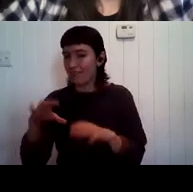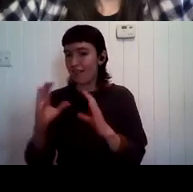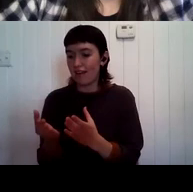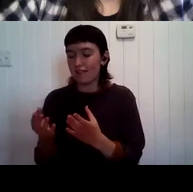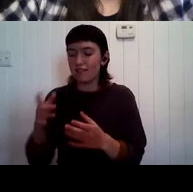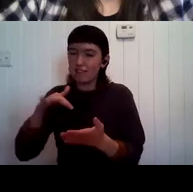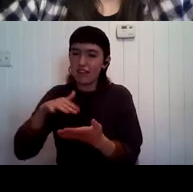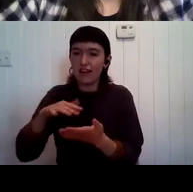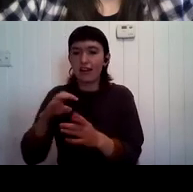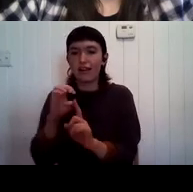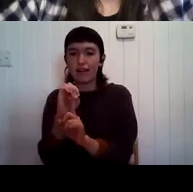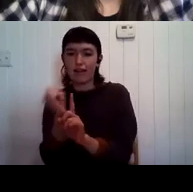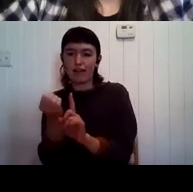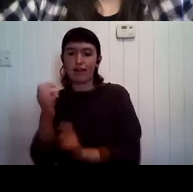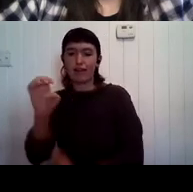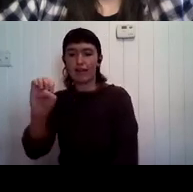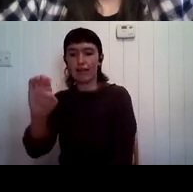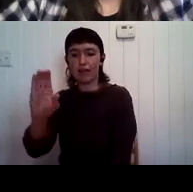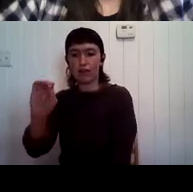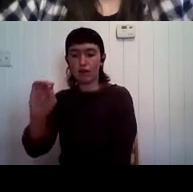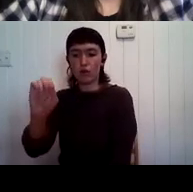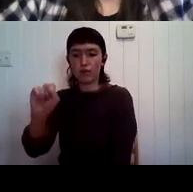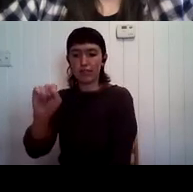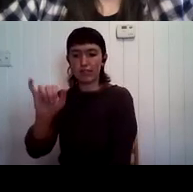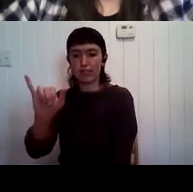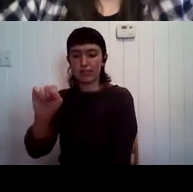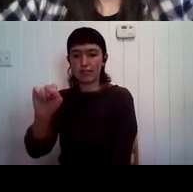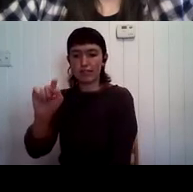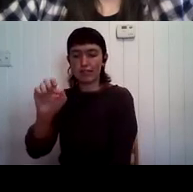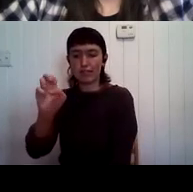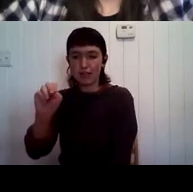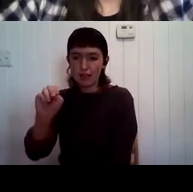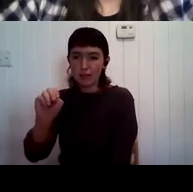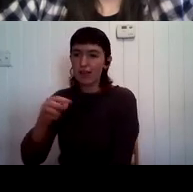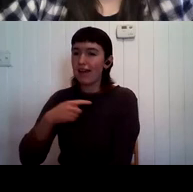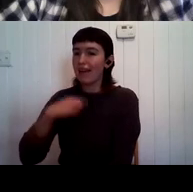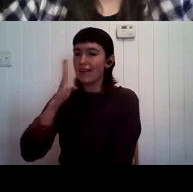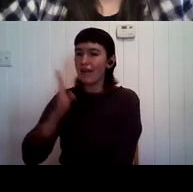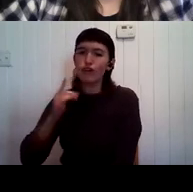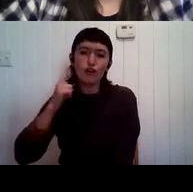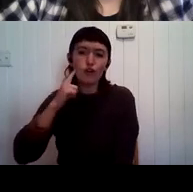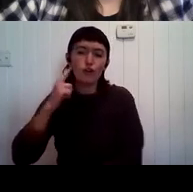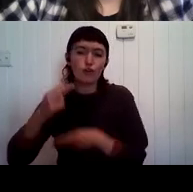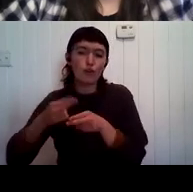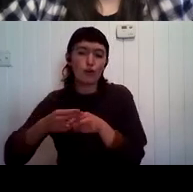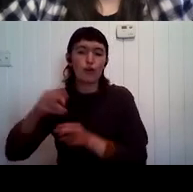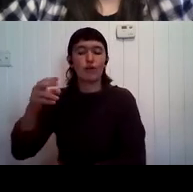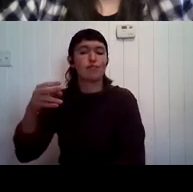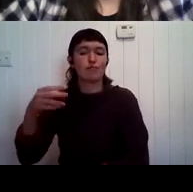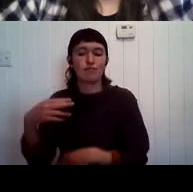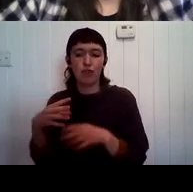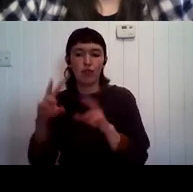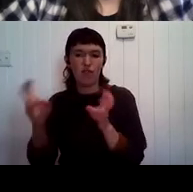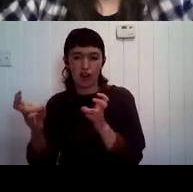and I never heard the term One Health. But when I went to